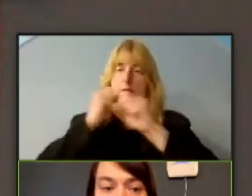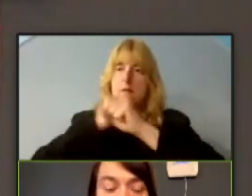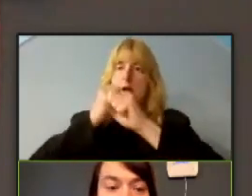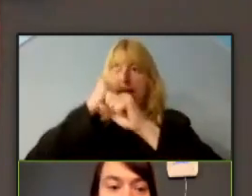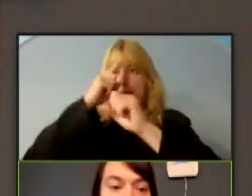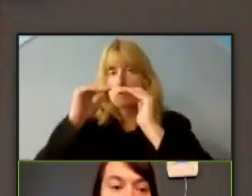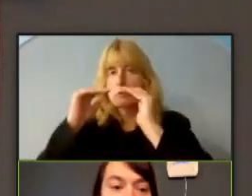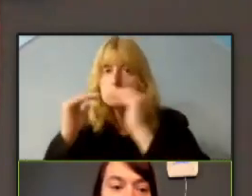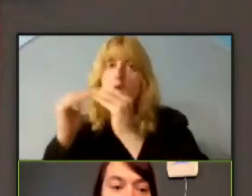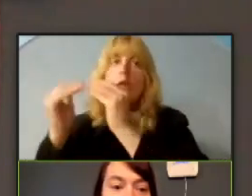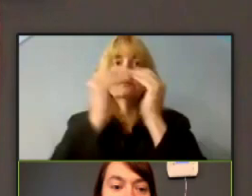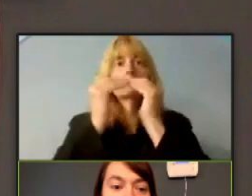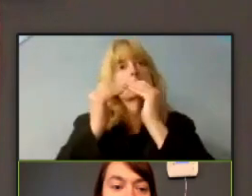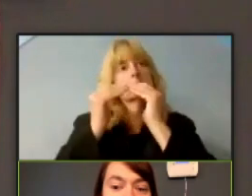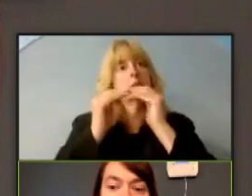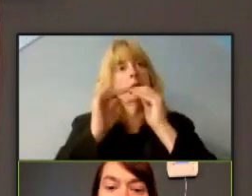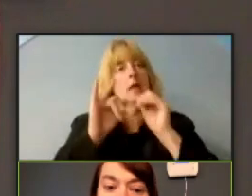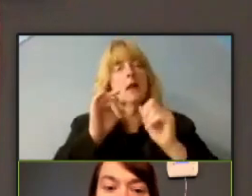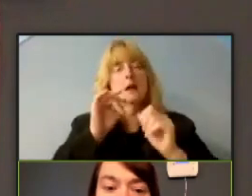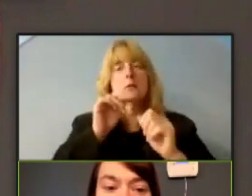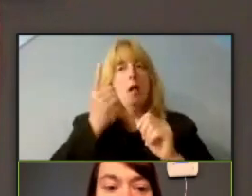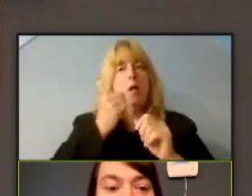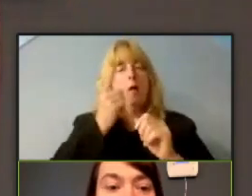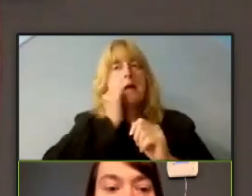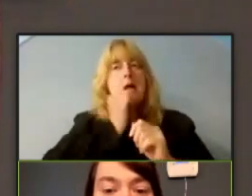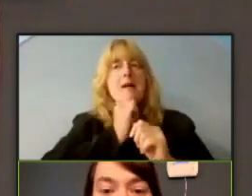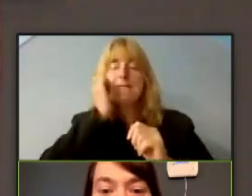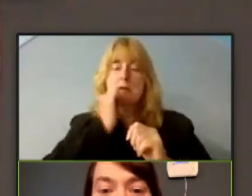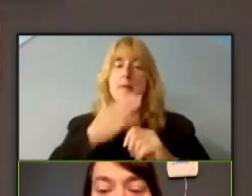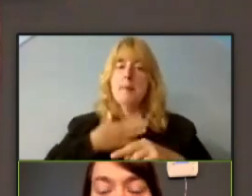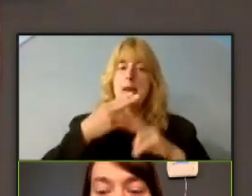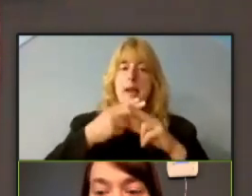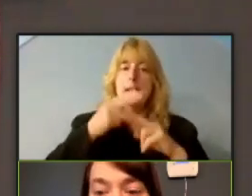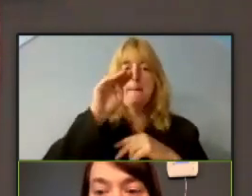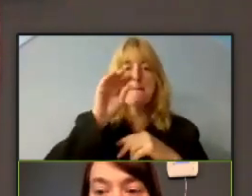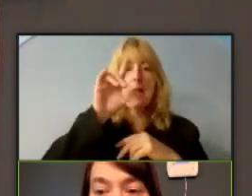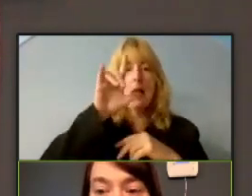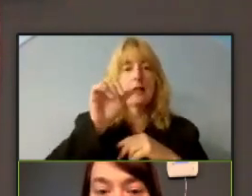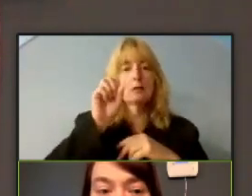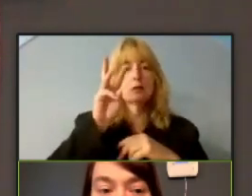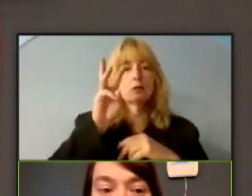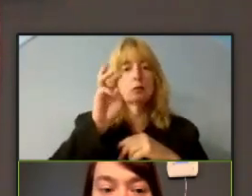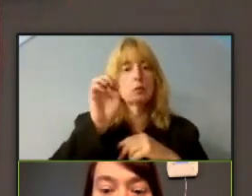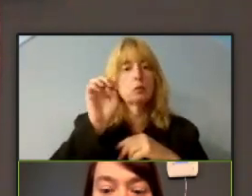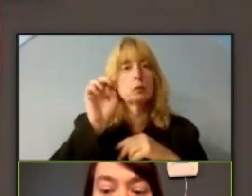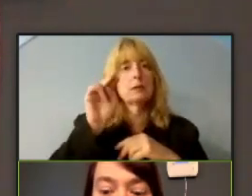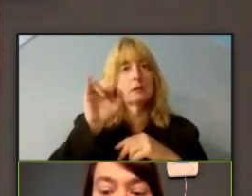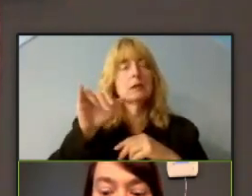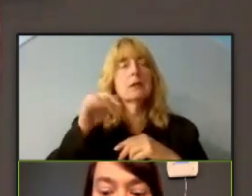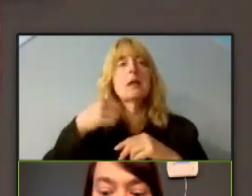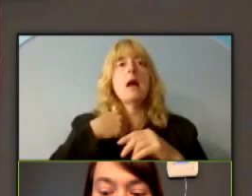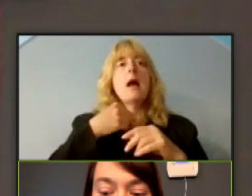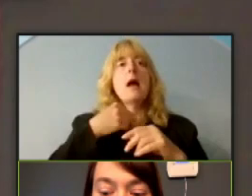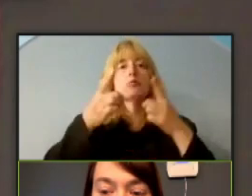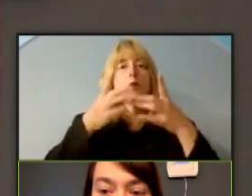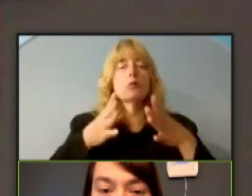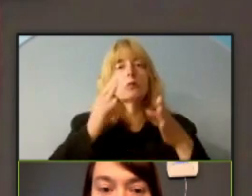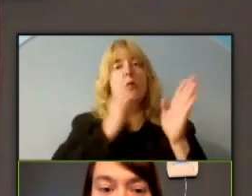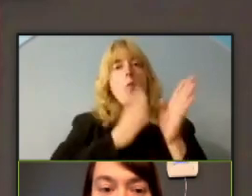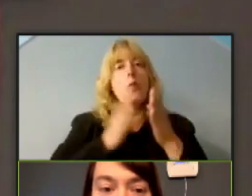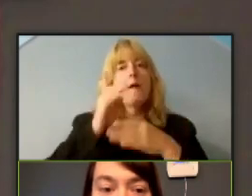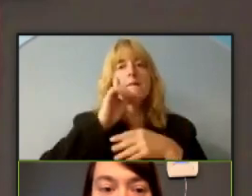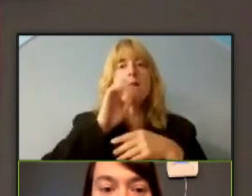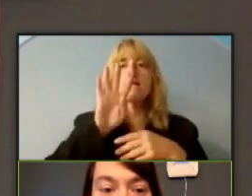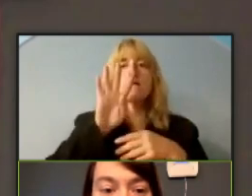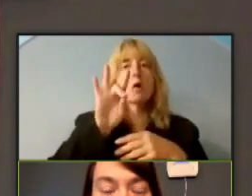every day. My name is Molly Sweeney, and I am the Director of Organizing of 4A2 Forward. And I'm